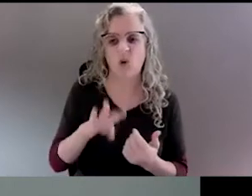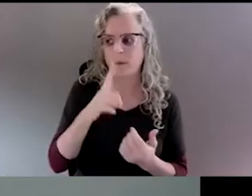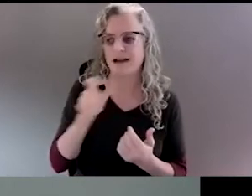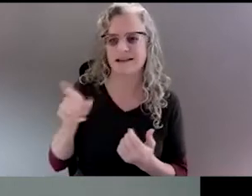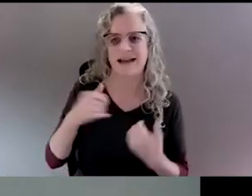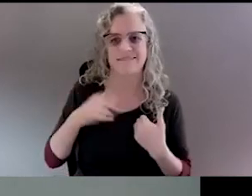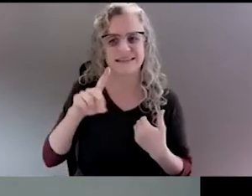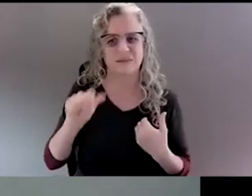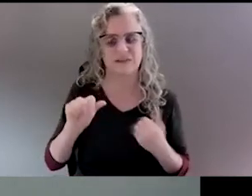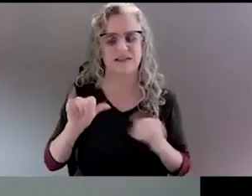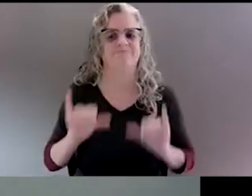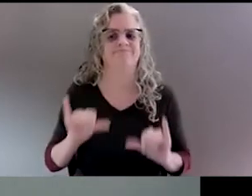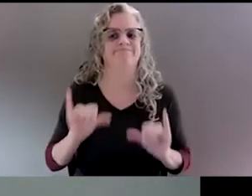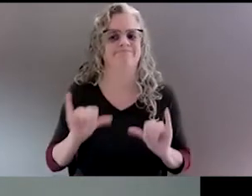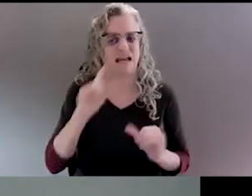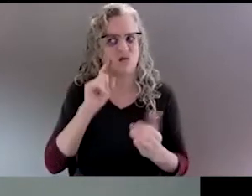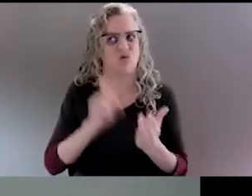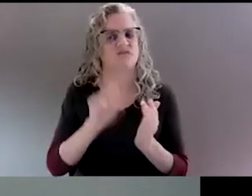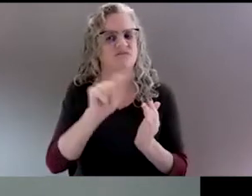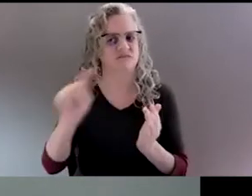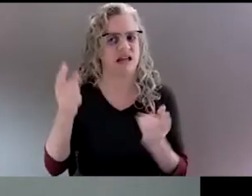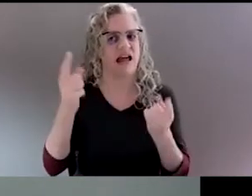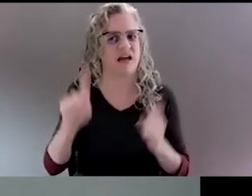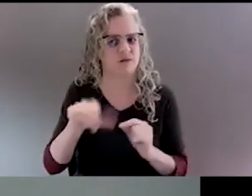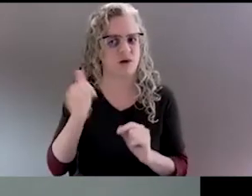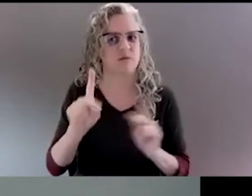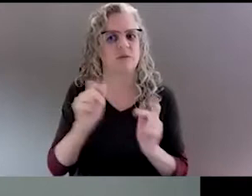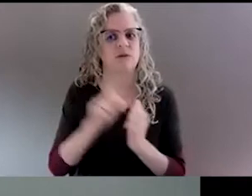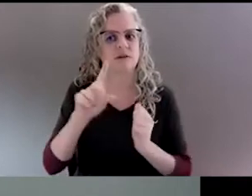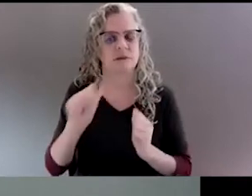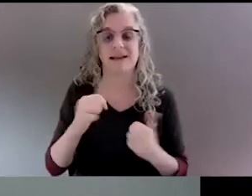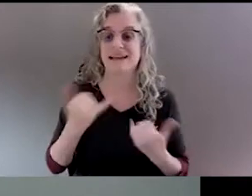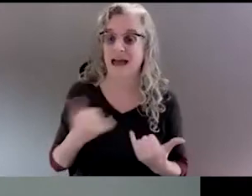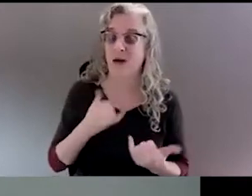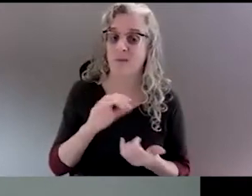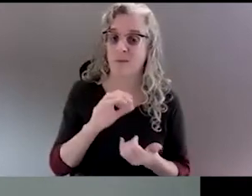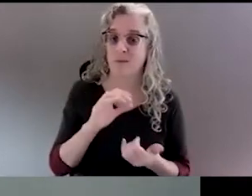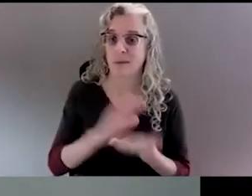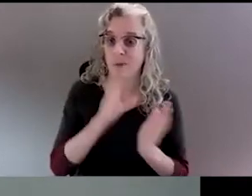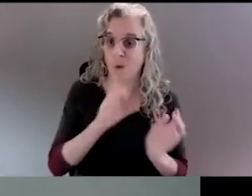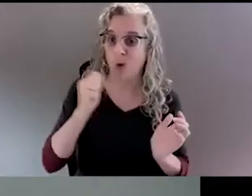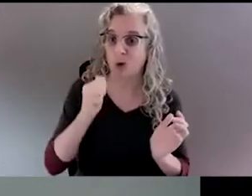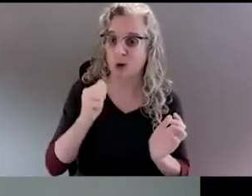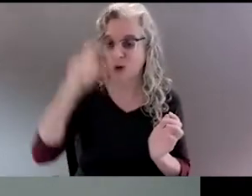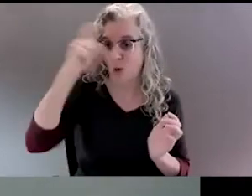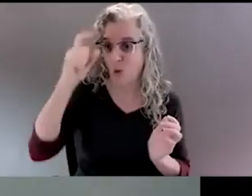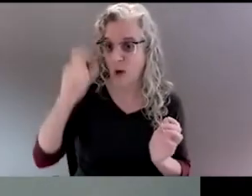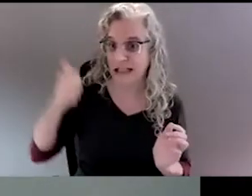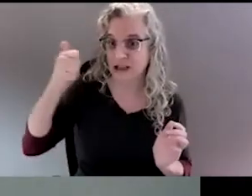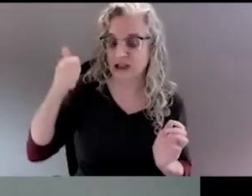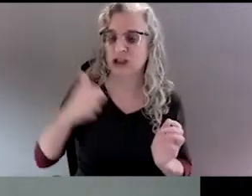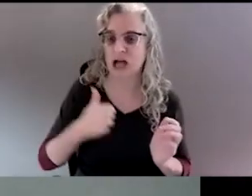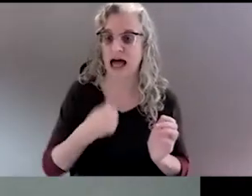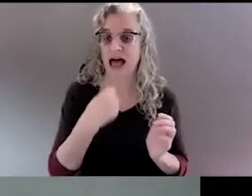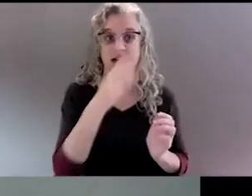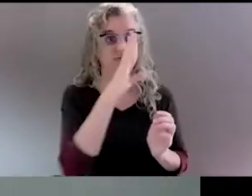and wiser, I'm very quick to tell people not to speak to me when it is something that has to do with her, and to speak